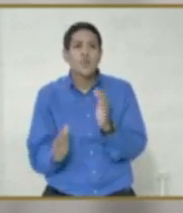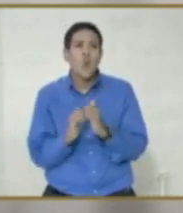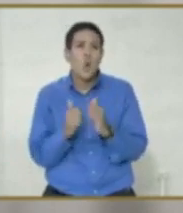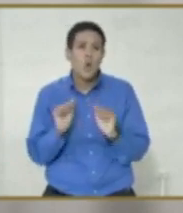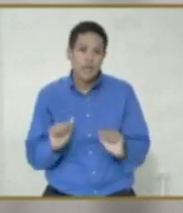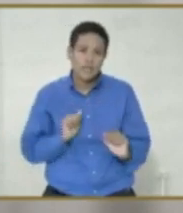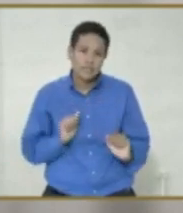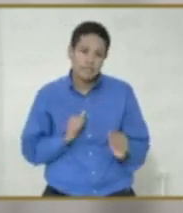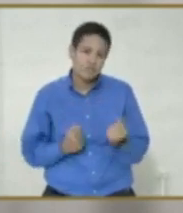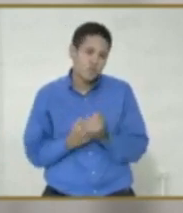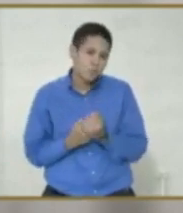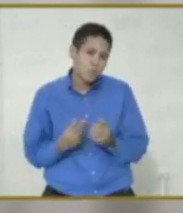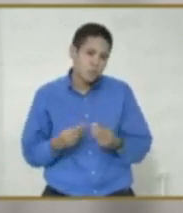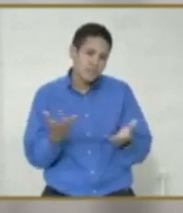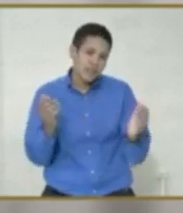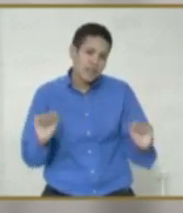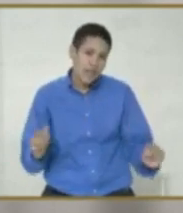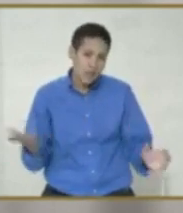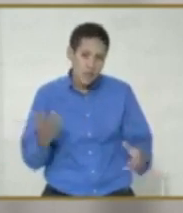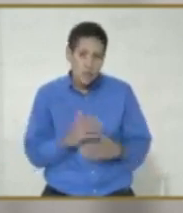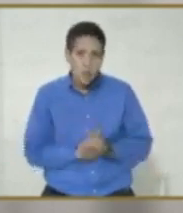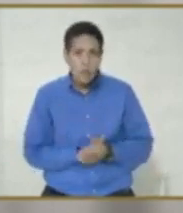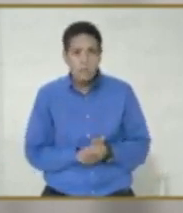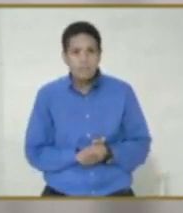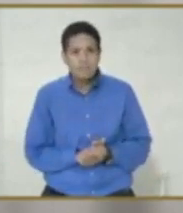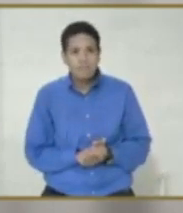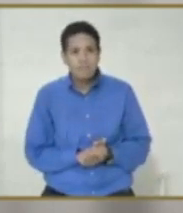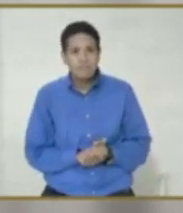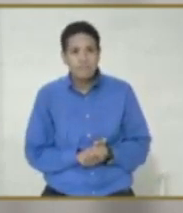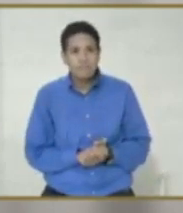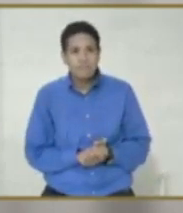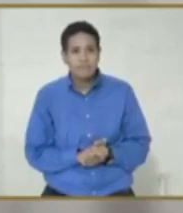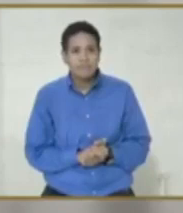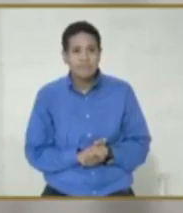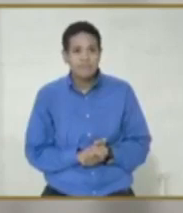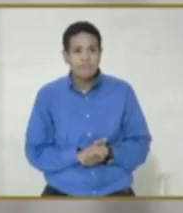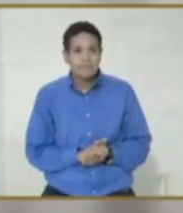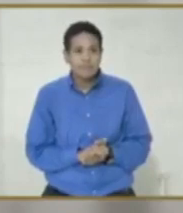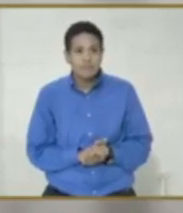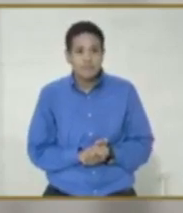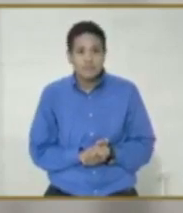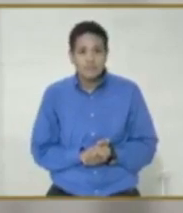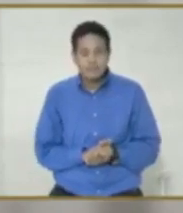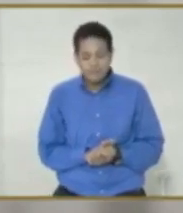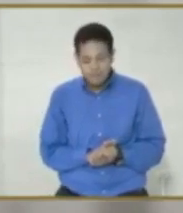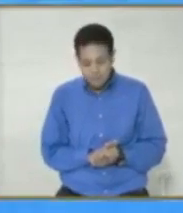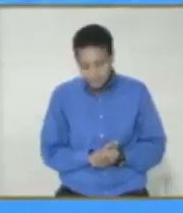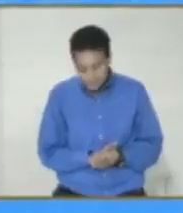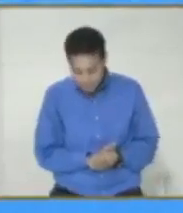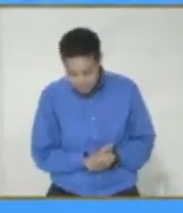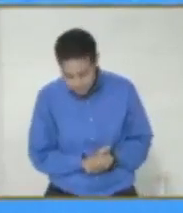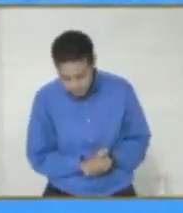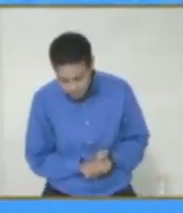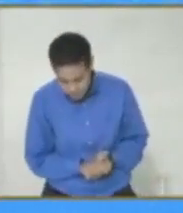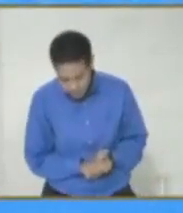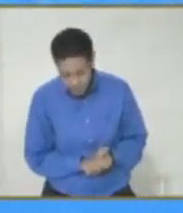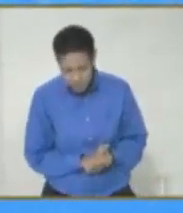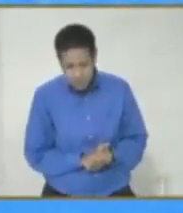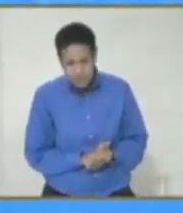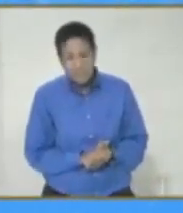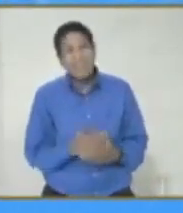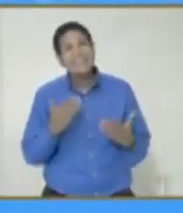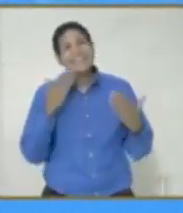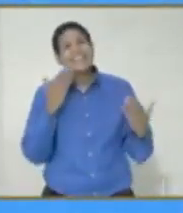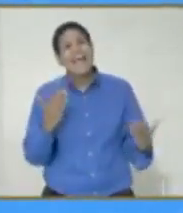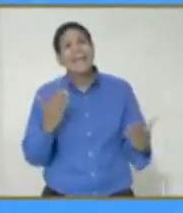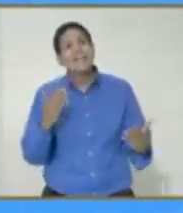offer assistance? At all, maybe for both Minister and Dr. Campbell. No, that is very good. Thank you.